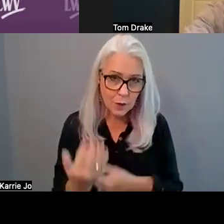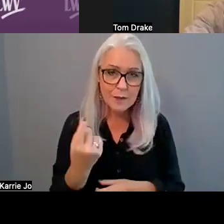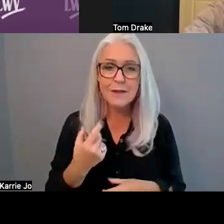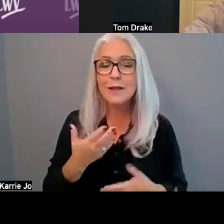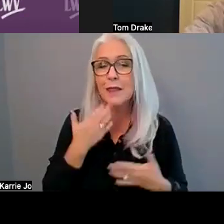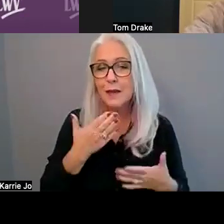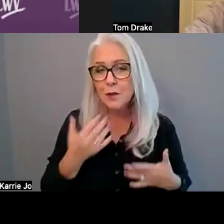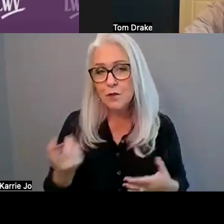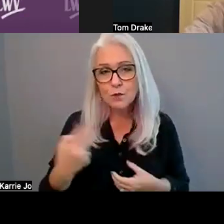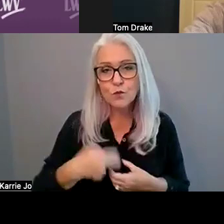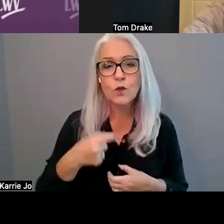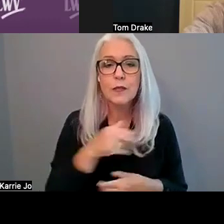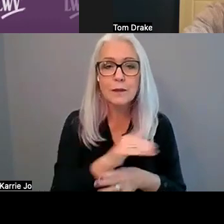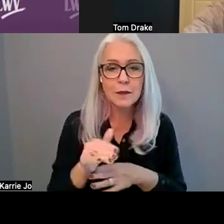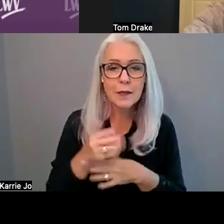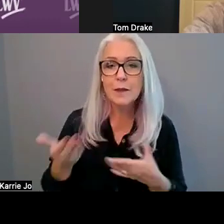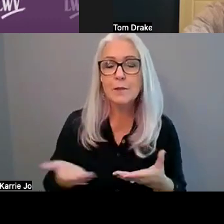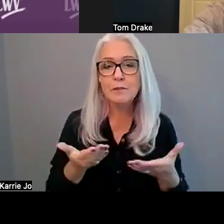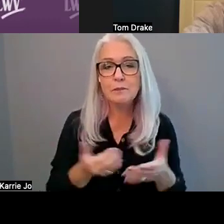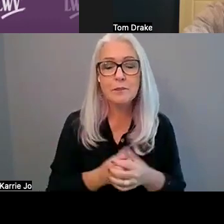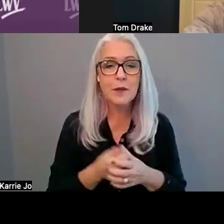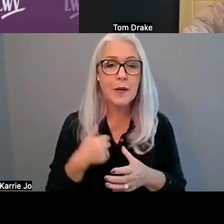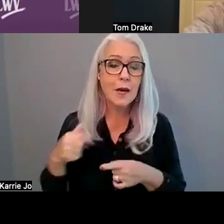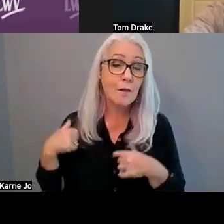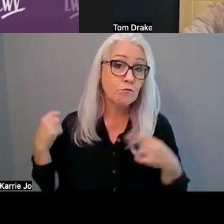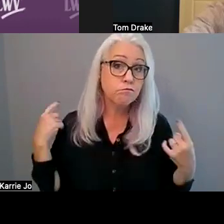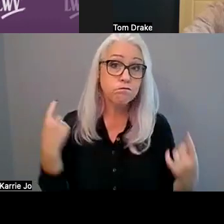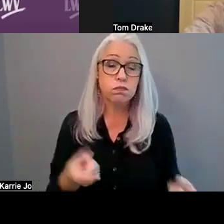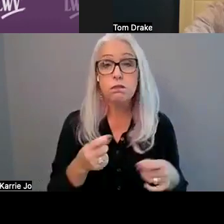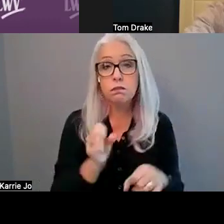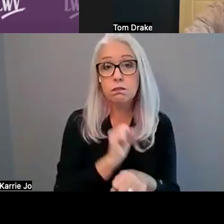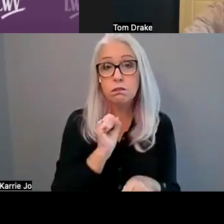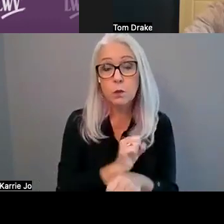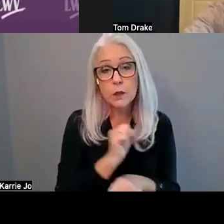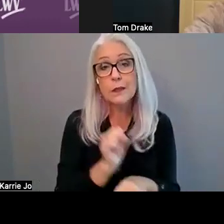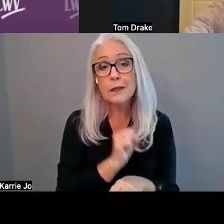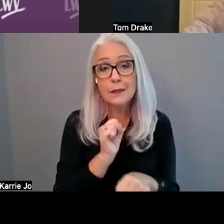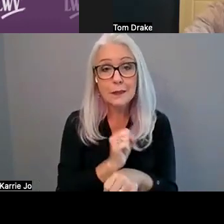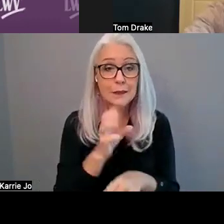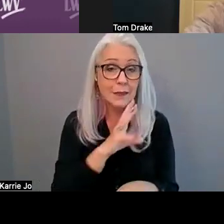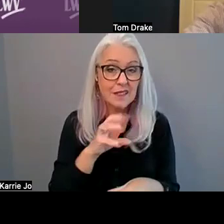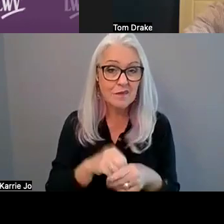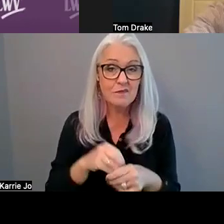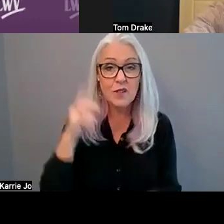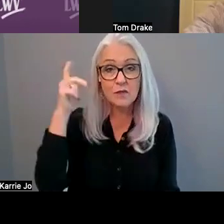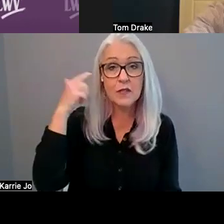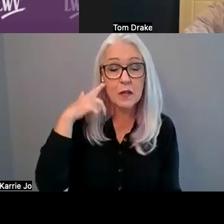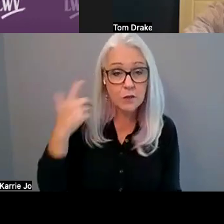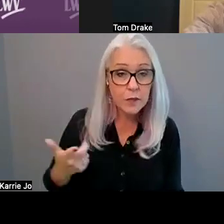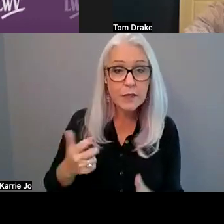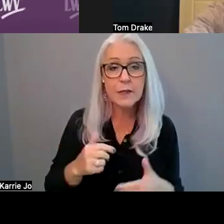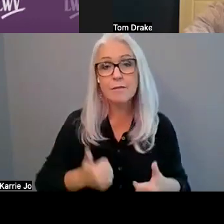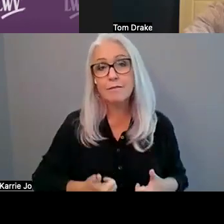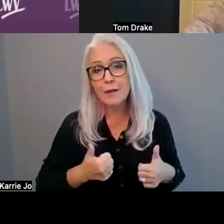with us, with Morgan and I. I've spent my entire working life in government, from working and beginning as a lifeguard